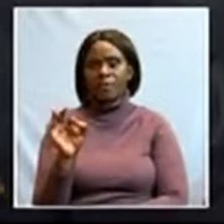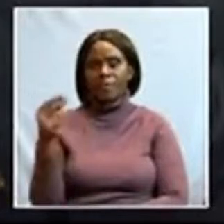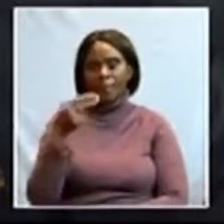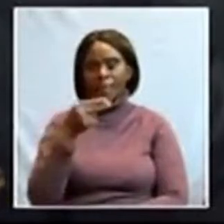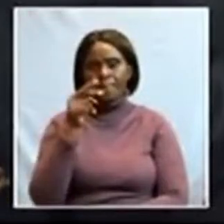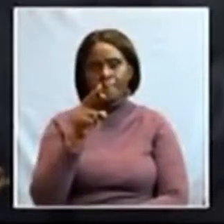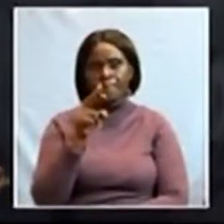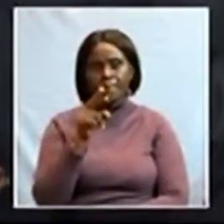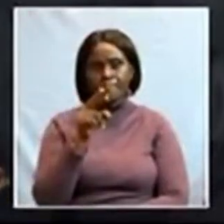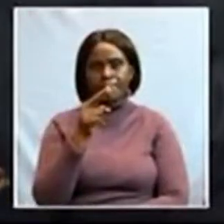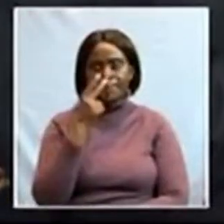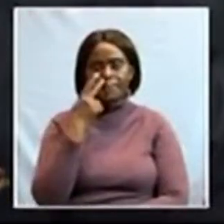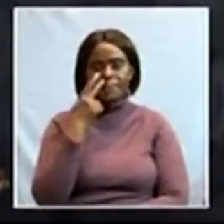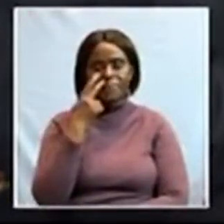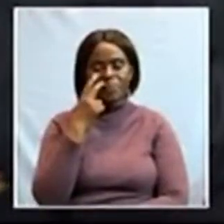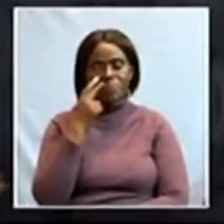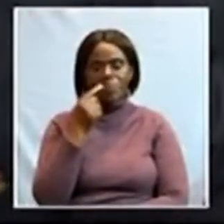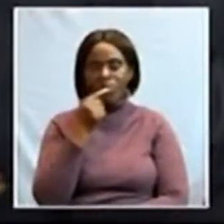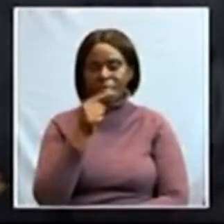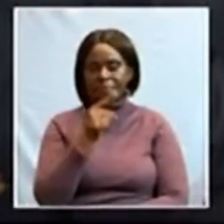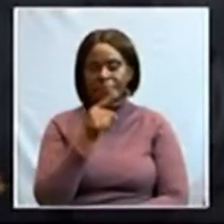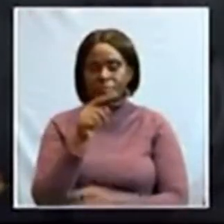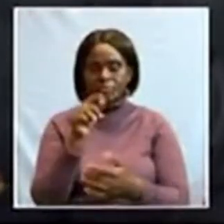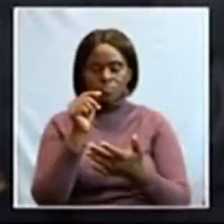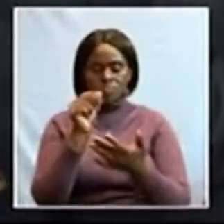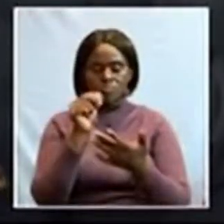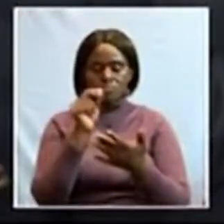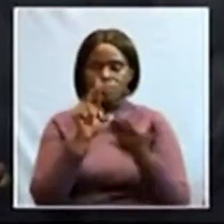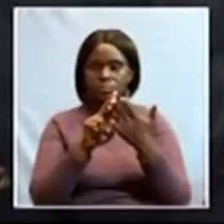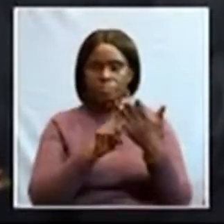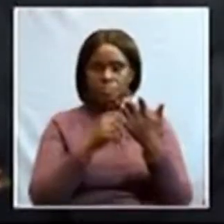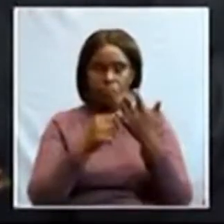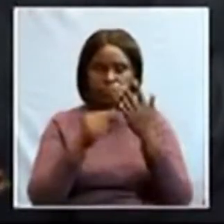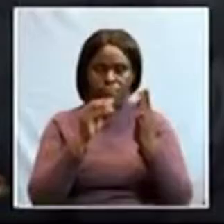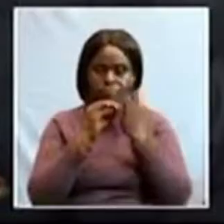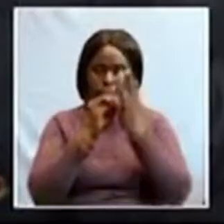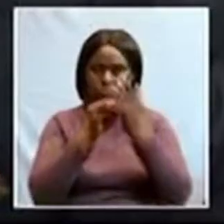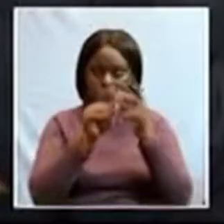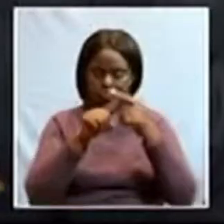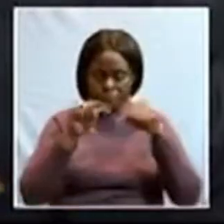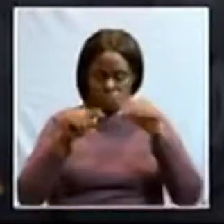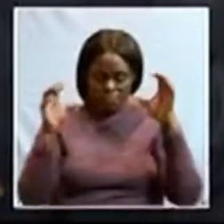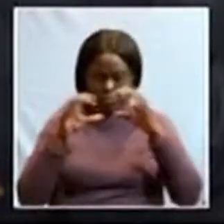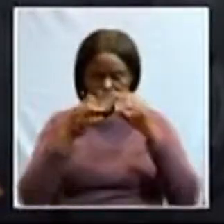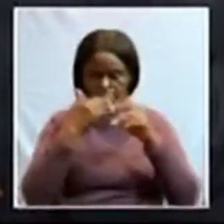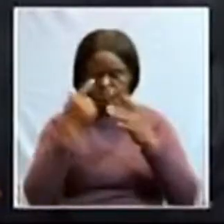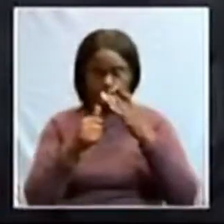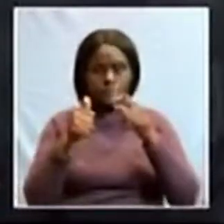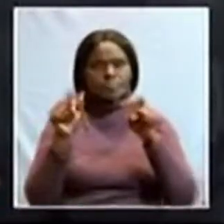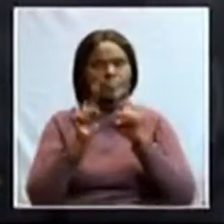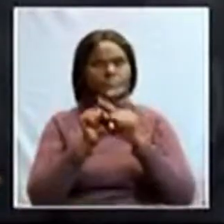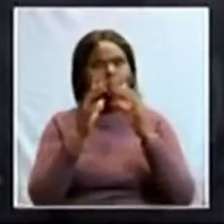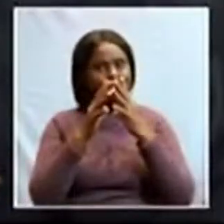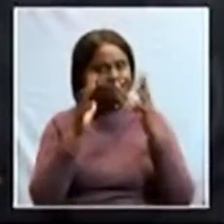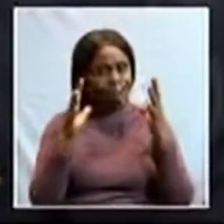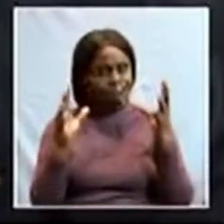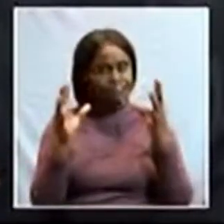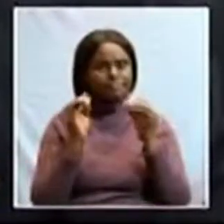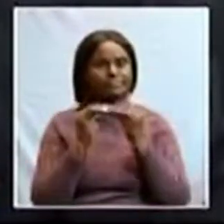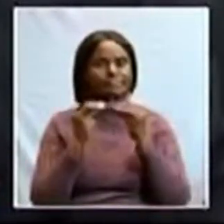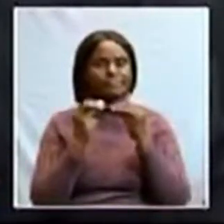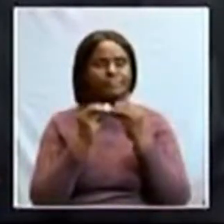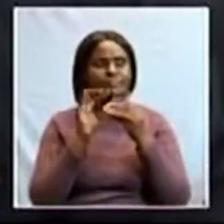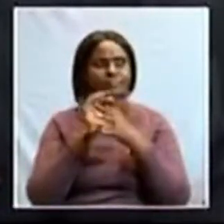HR, that the statement which you just put to this committee should be expunged